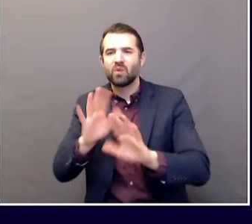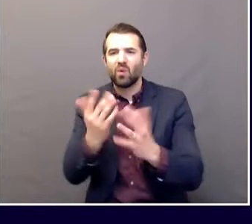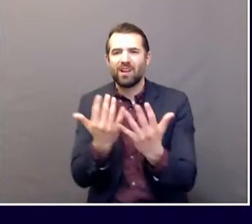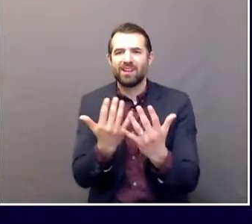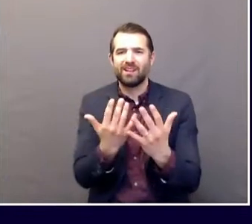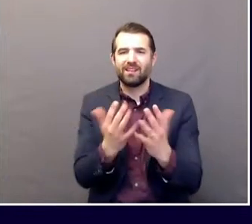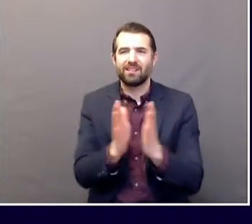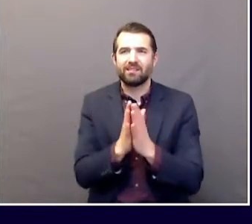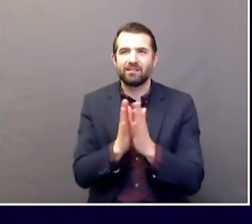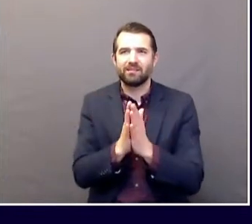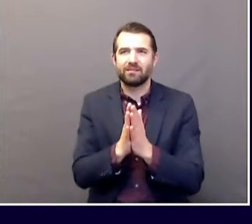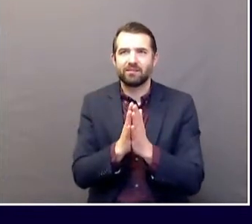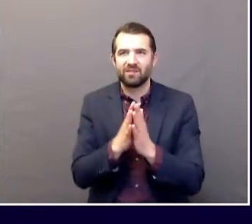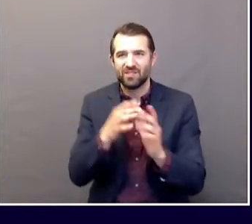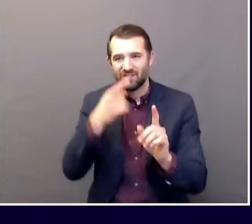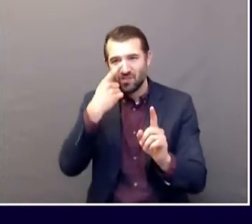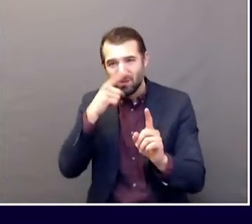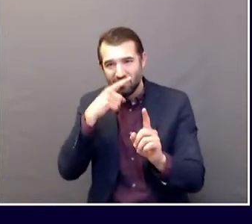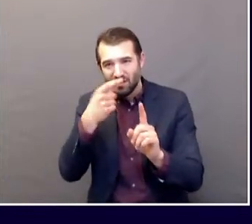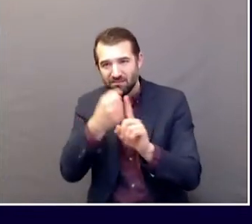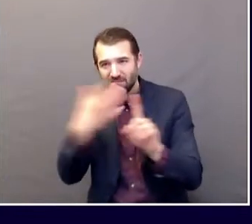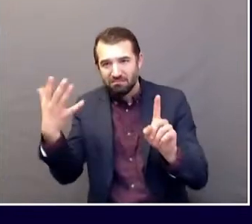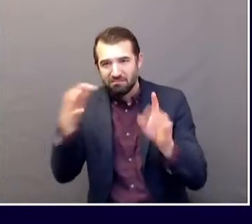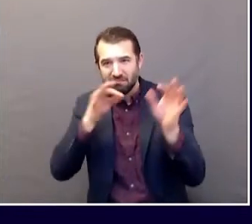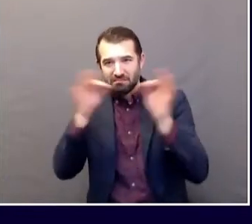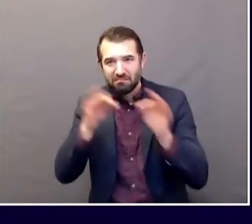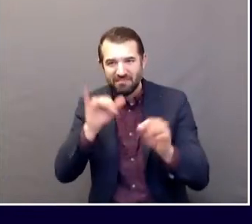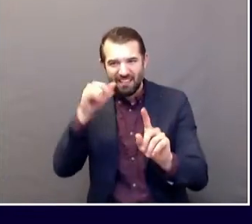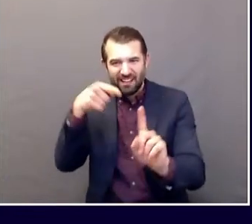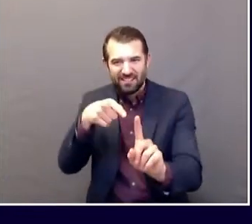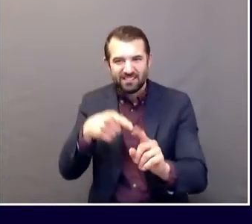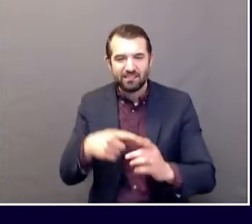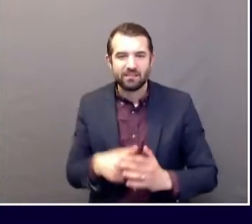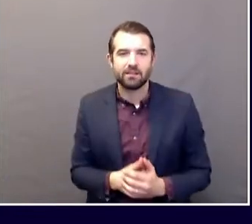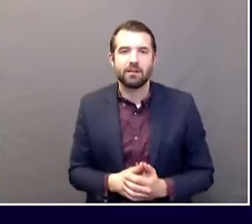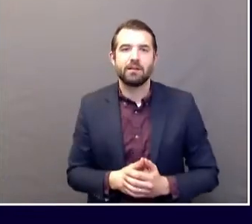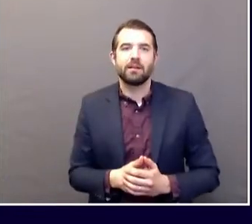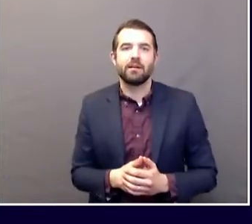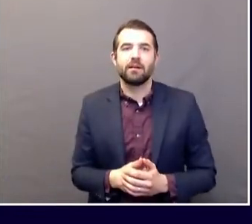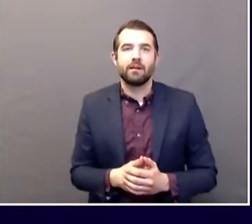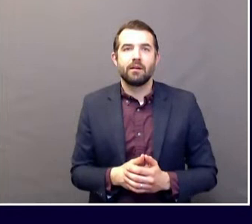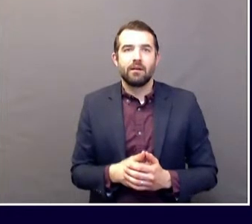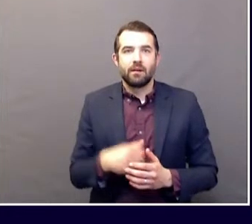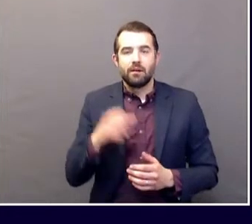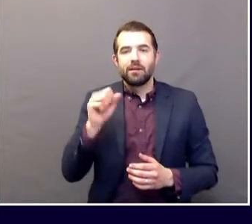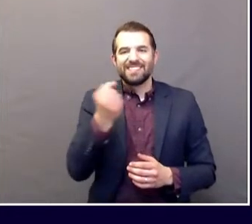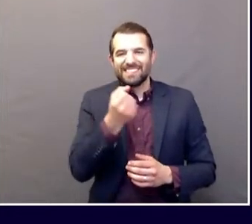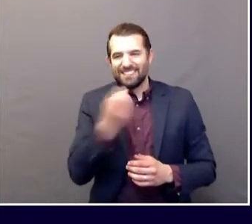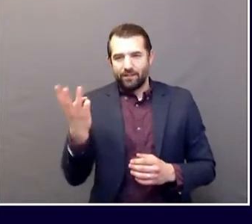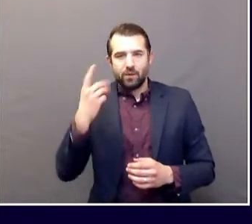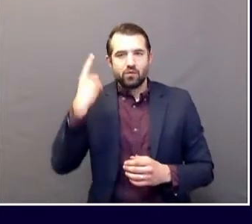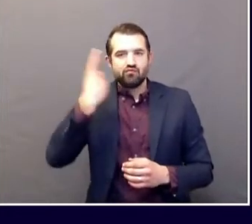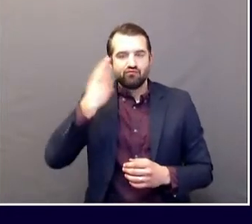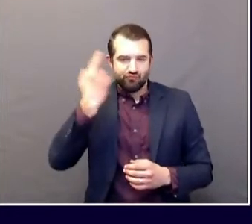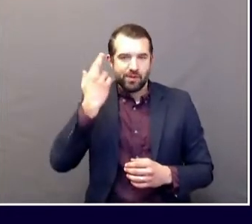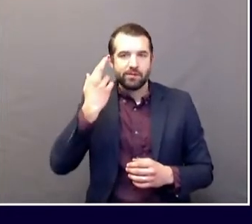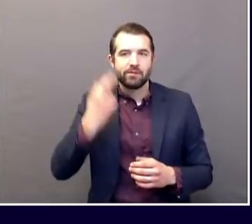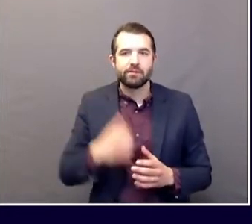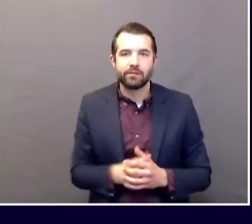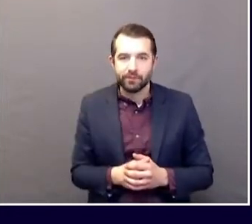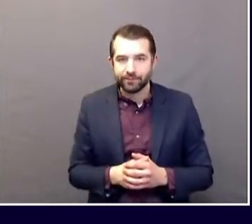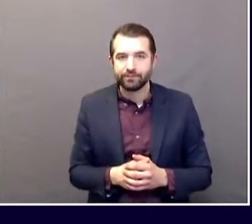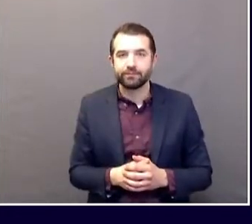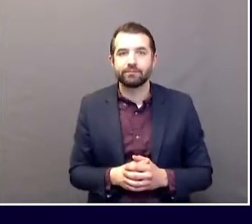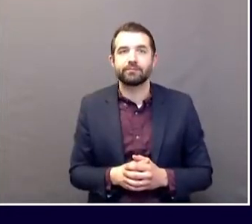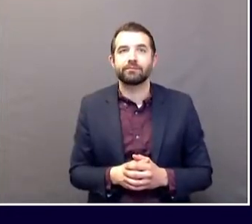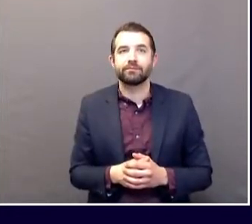that? Sure. It's a couple of things, Jessica. I think primary among them is we want to make